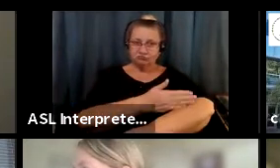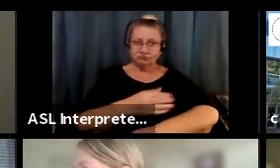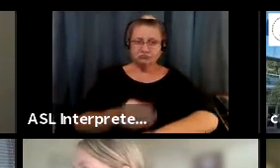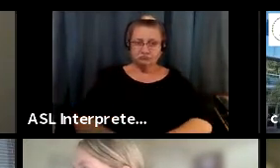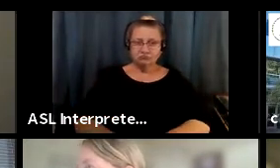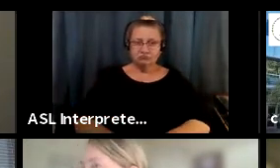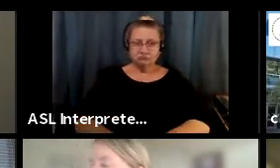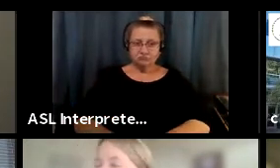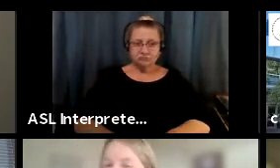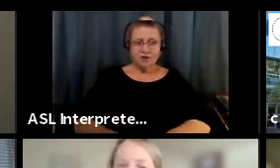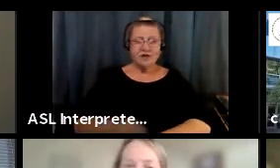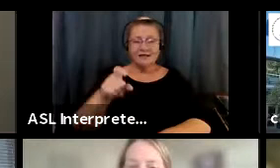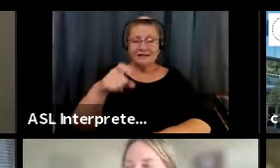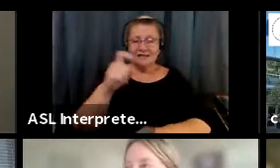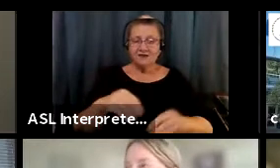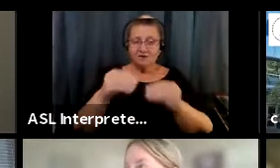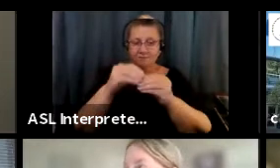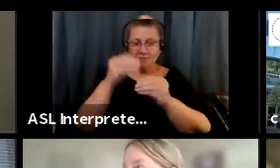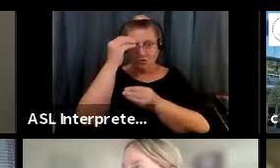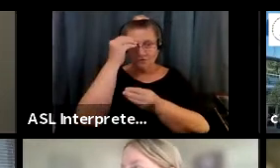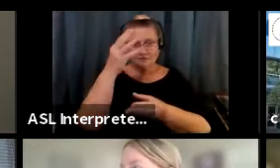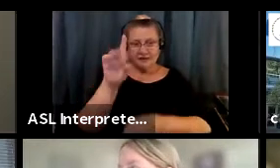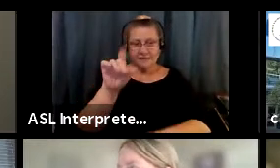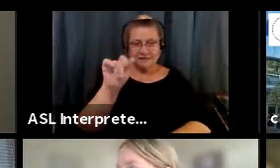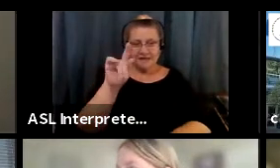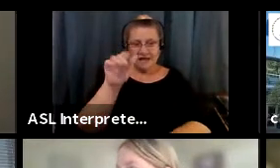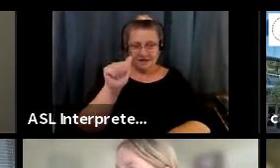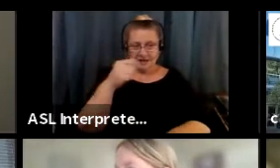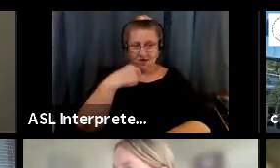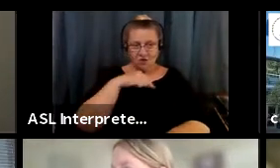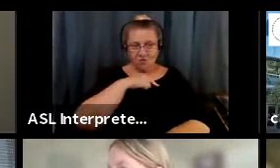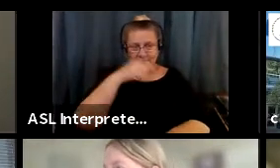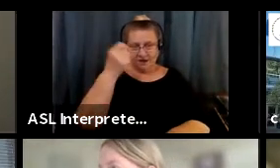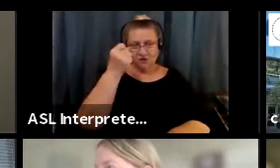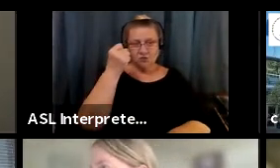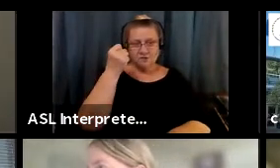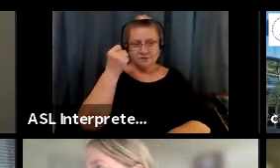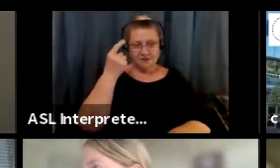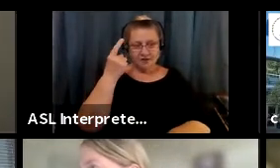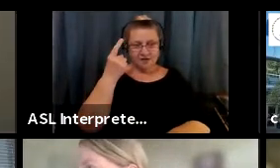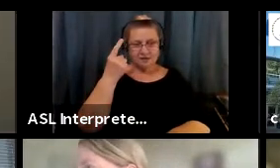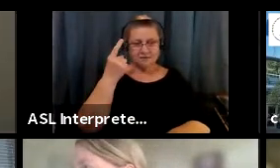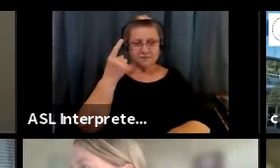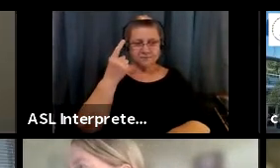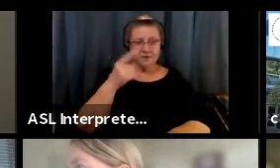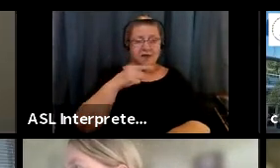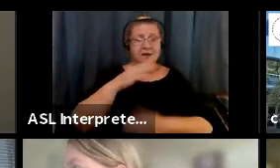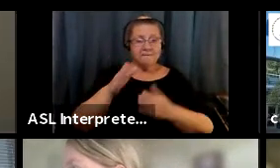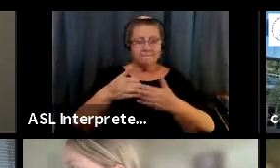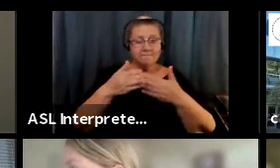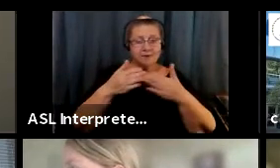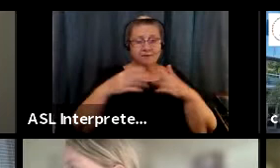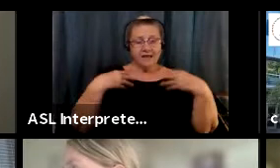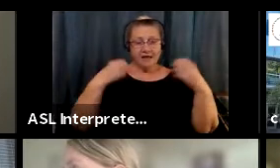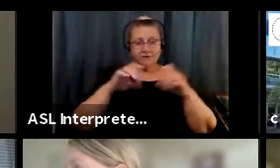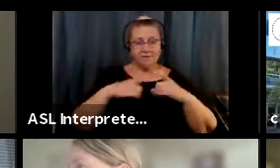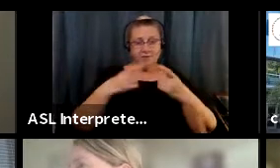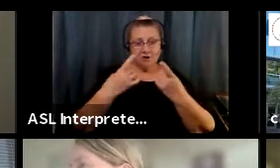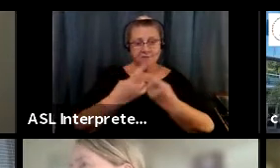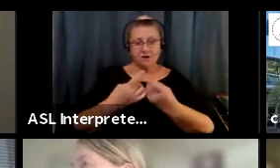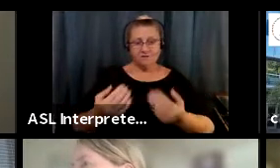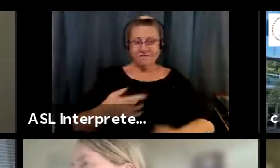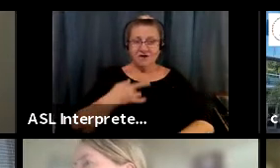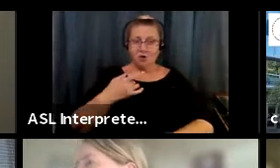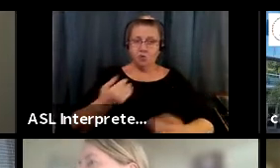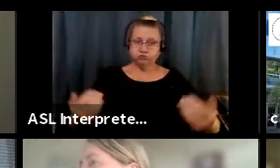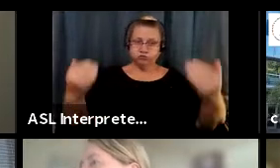of and a need for more data. We understand that the public health department was pretty overwhelmed